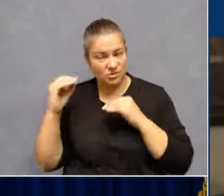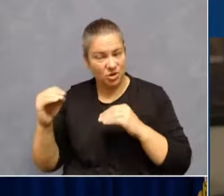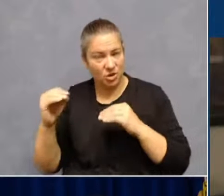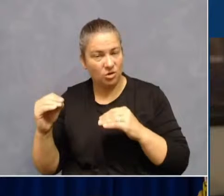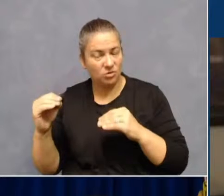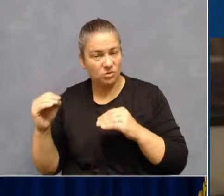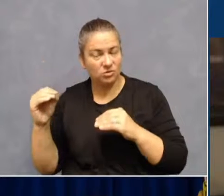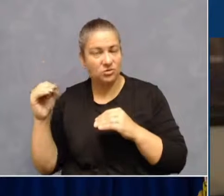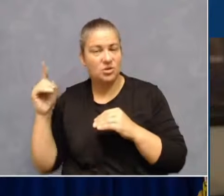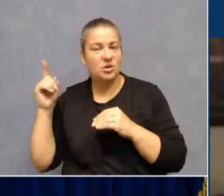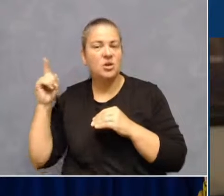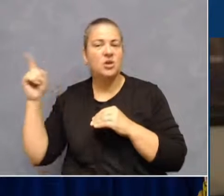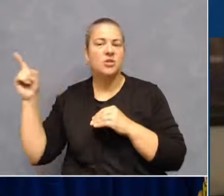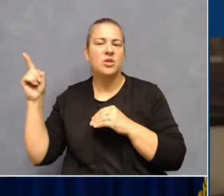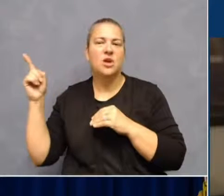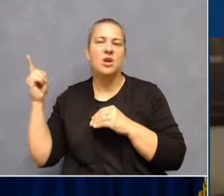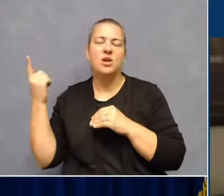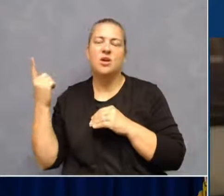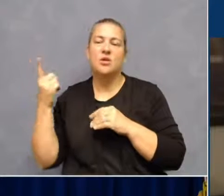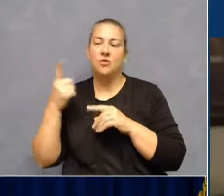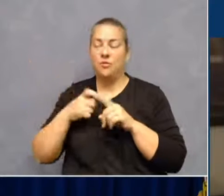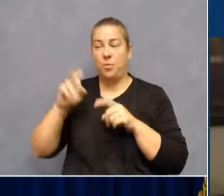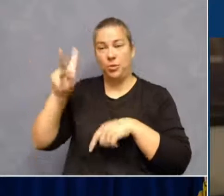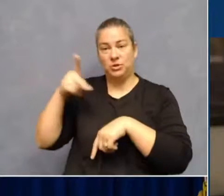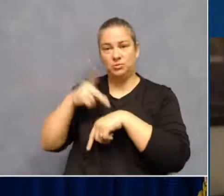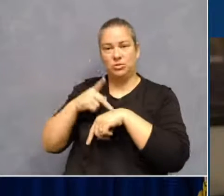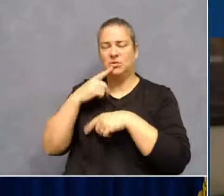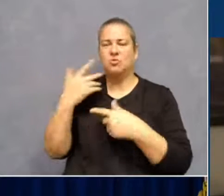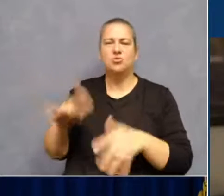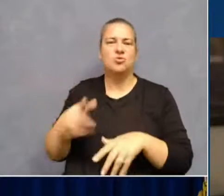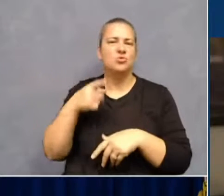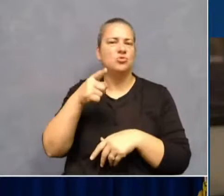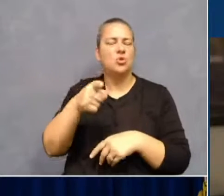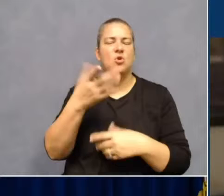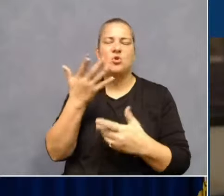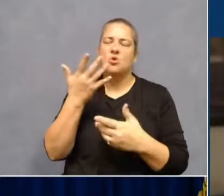Hale of Winburn Middle School. We spoke to Ruthie's